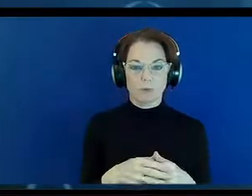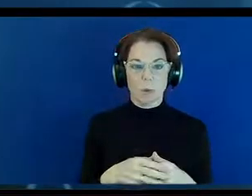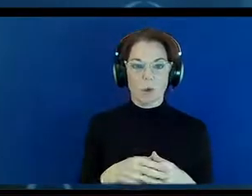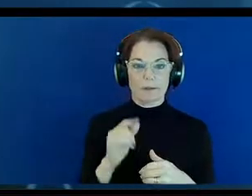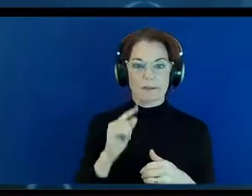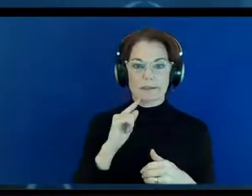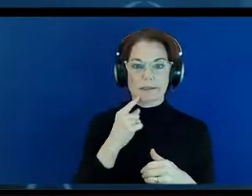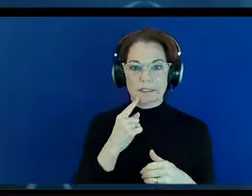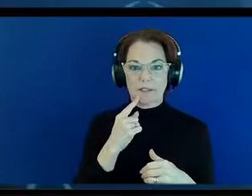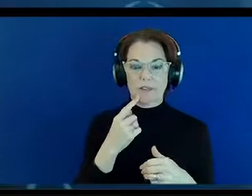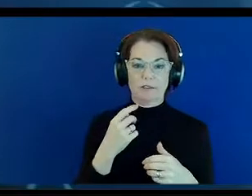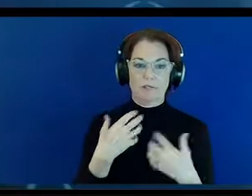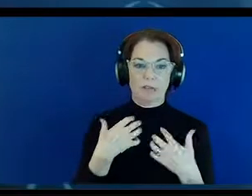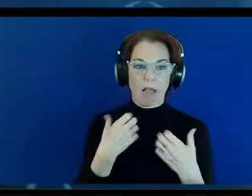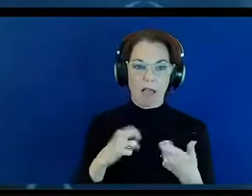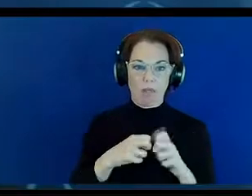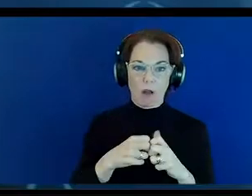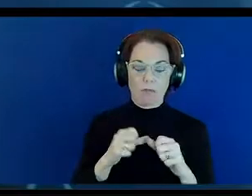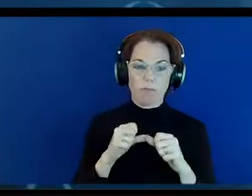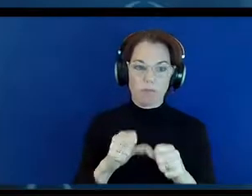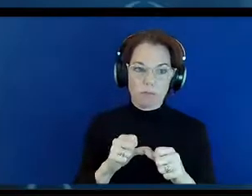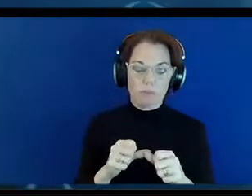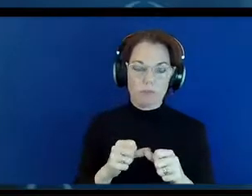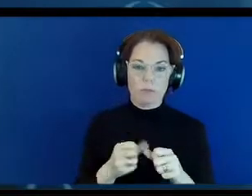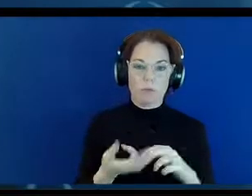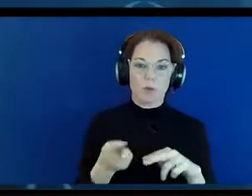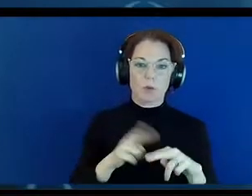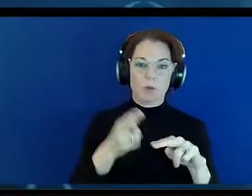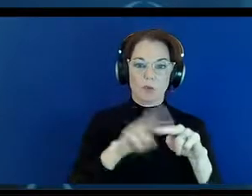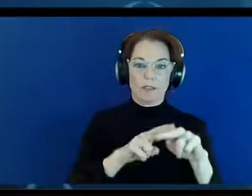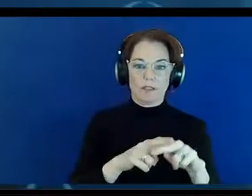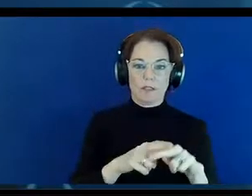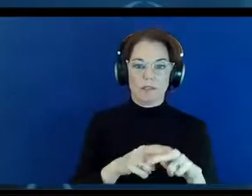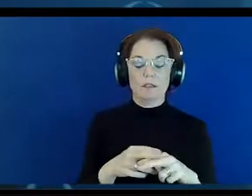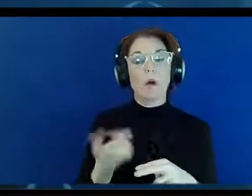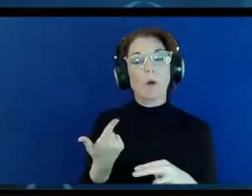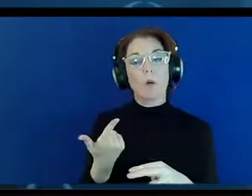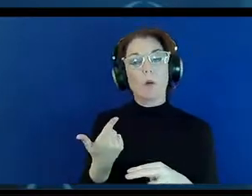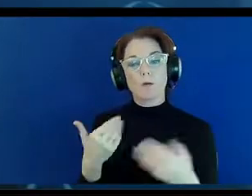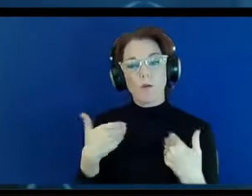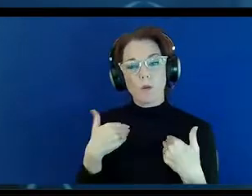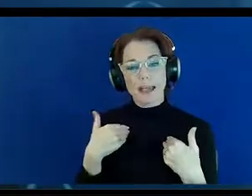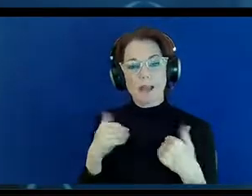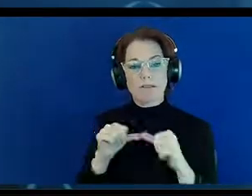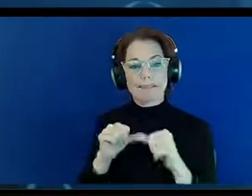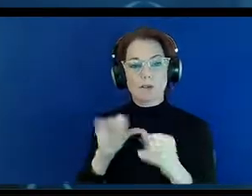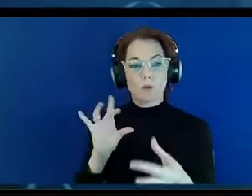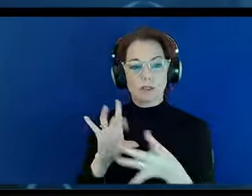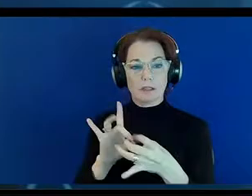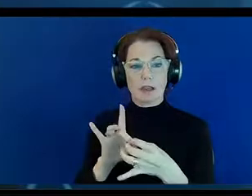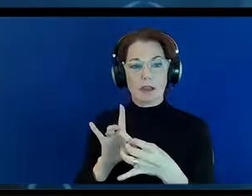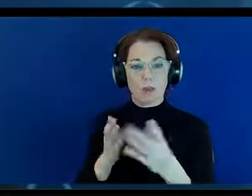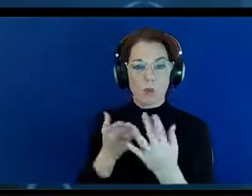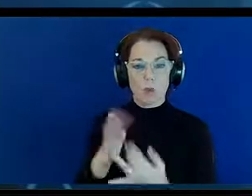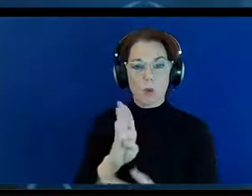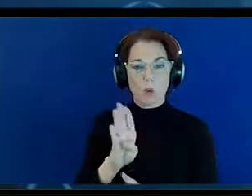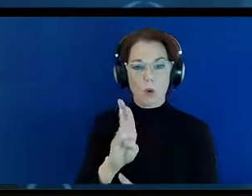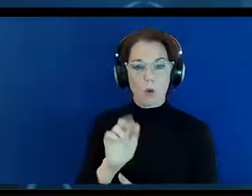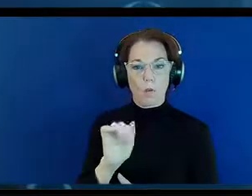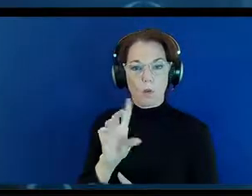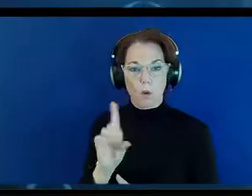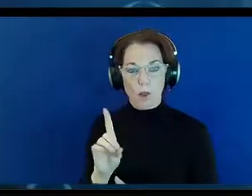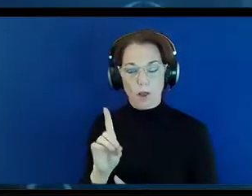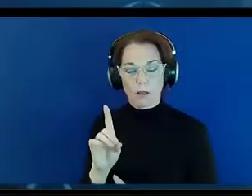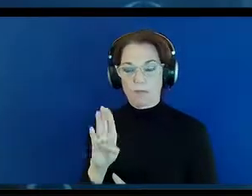to costs for the Medicare program. So connectivity through broadband, connecting seniors, loved ones with family, friends,